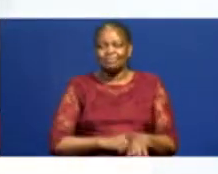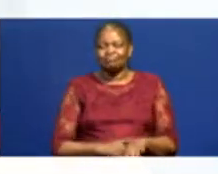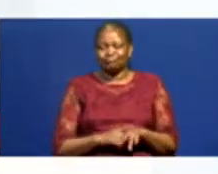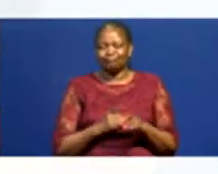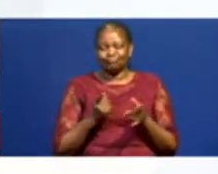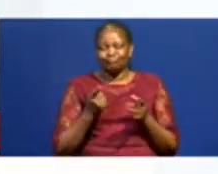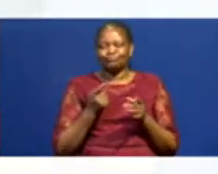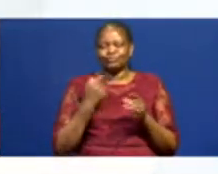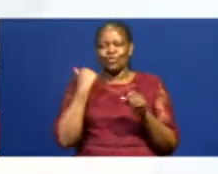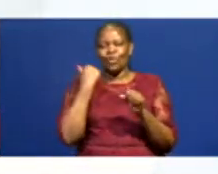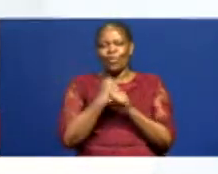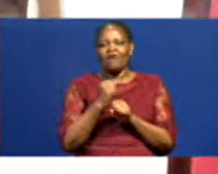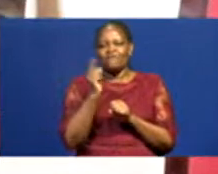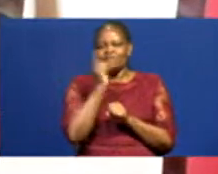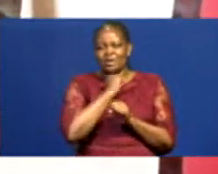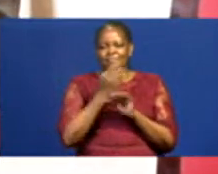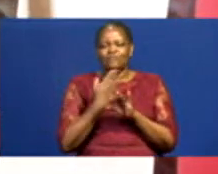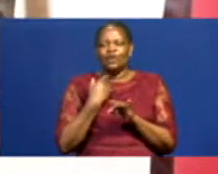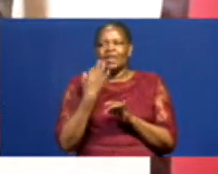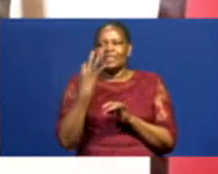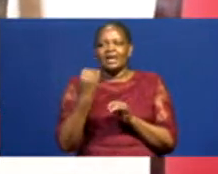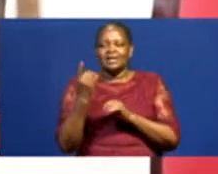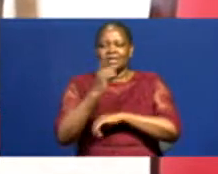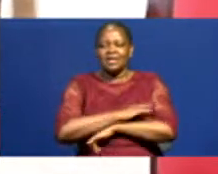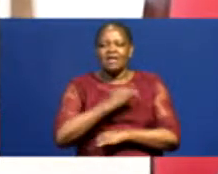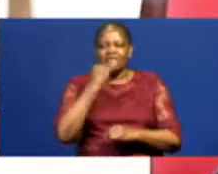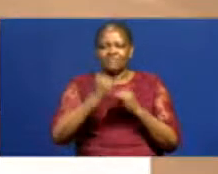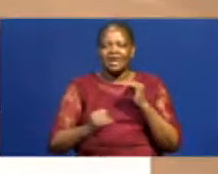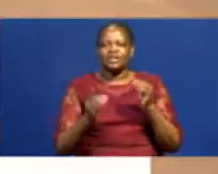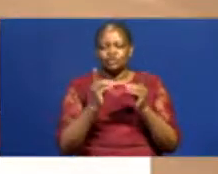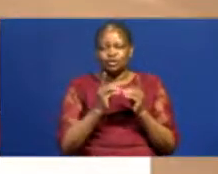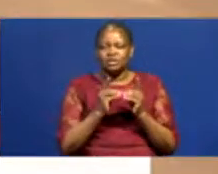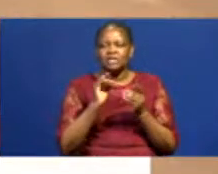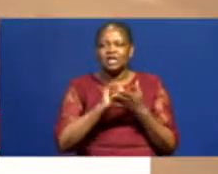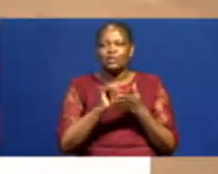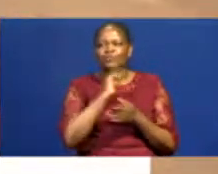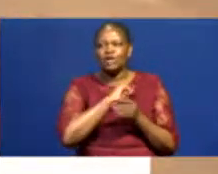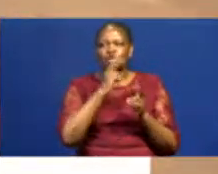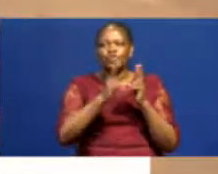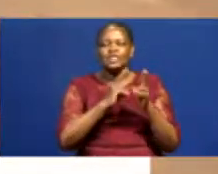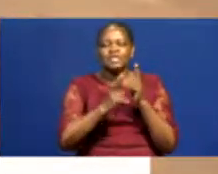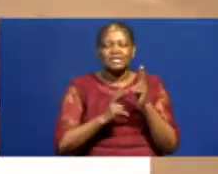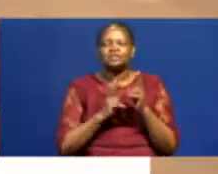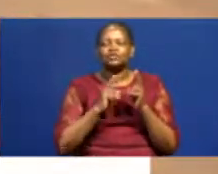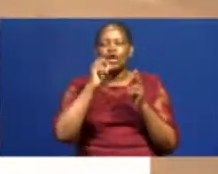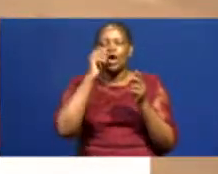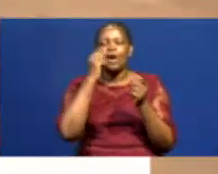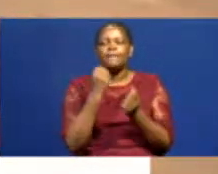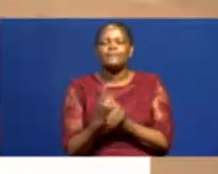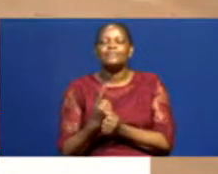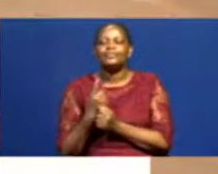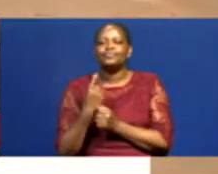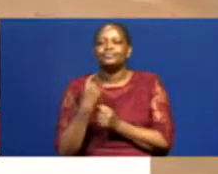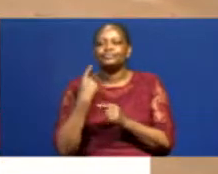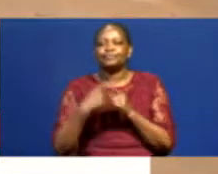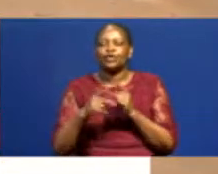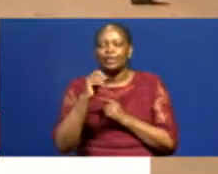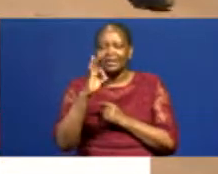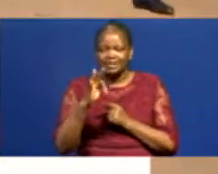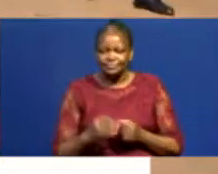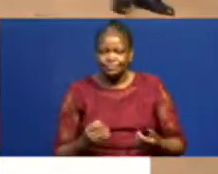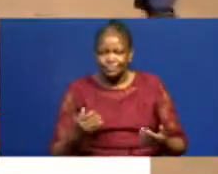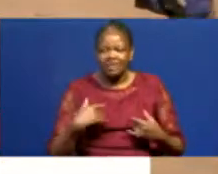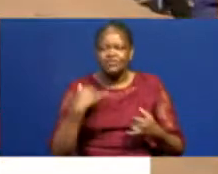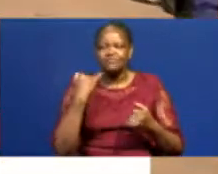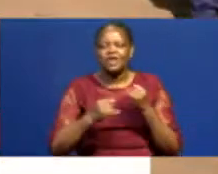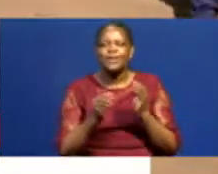30-day deadline that ends on 22nd of this month. The National Dialogue Committee is expected to have its final sitting this